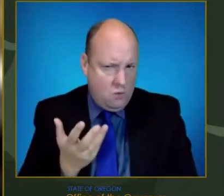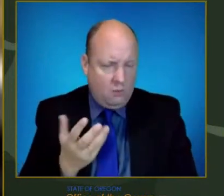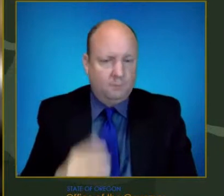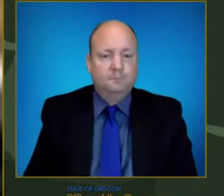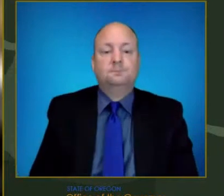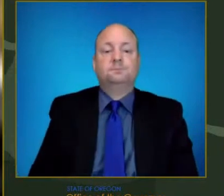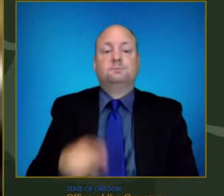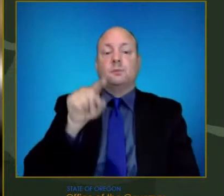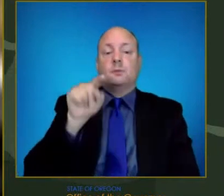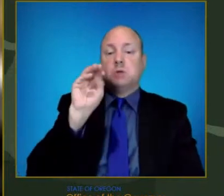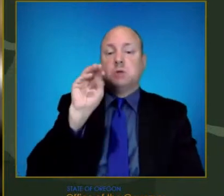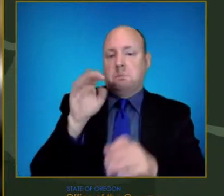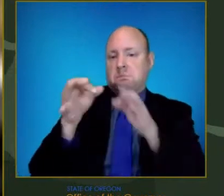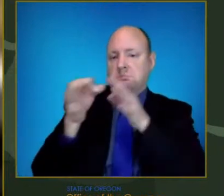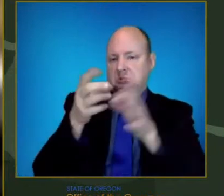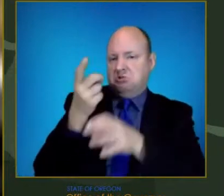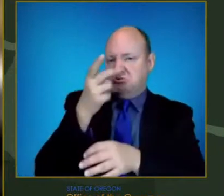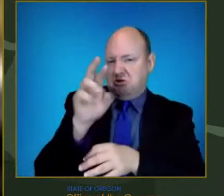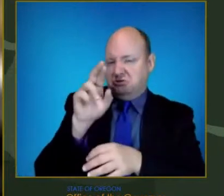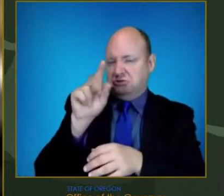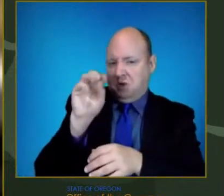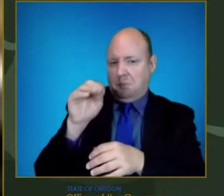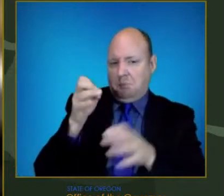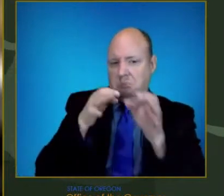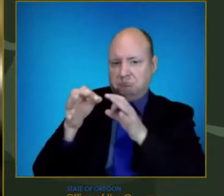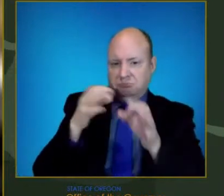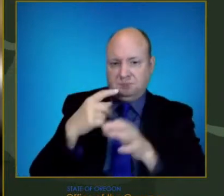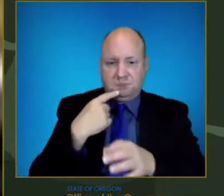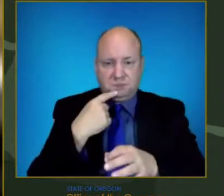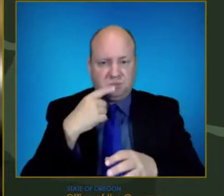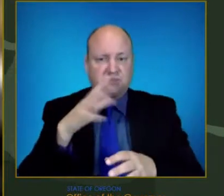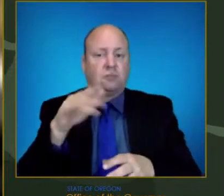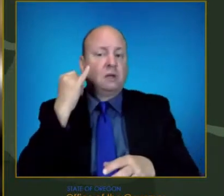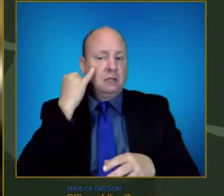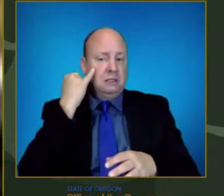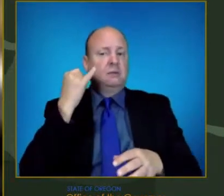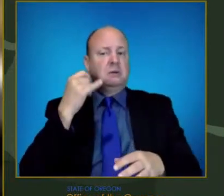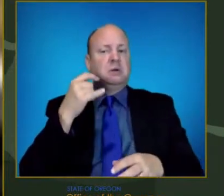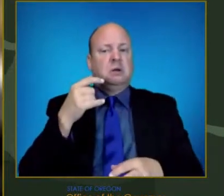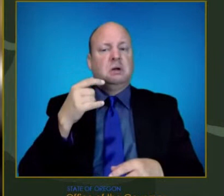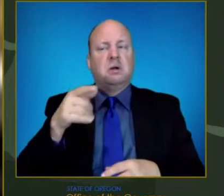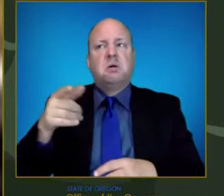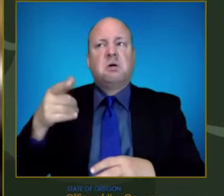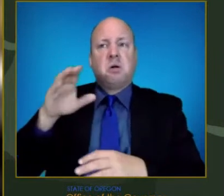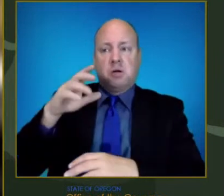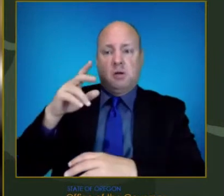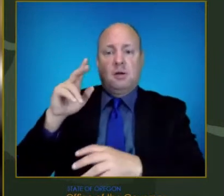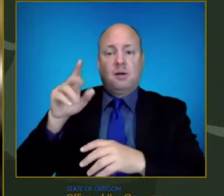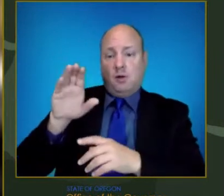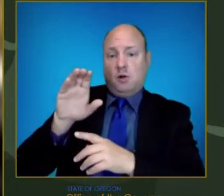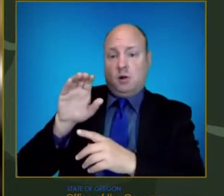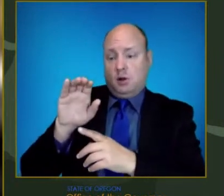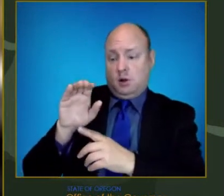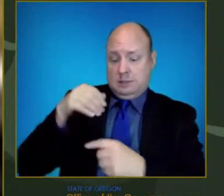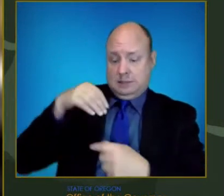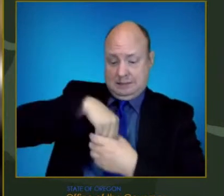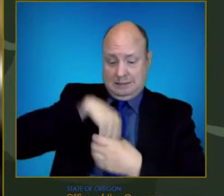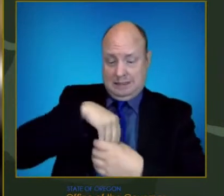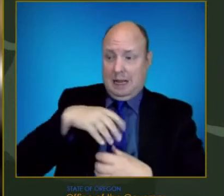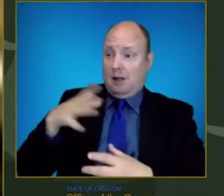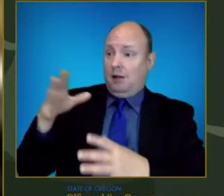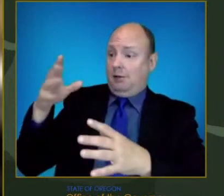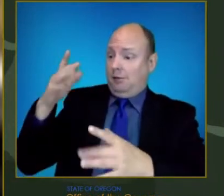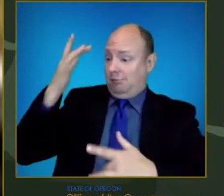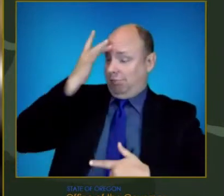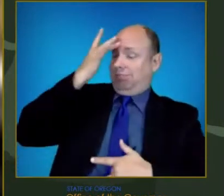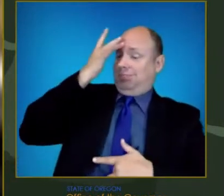some level of immunity. They develop some level of immunity to the virus. What I can tell you is right now that evidence is not clear enough, and